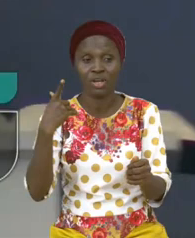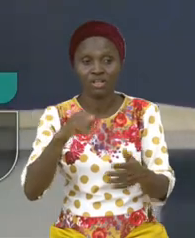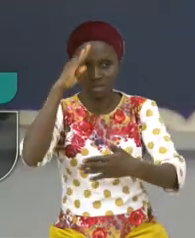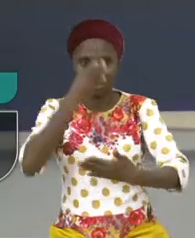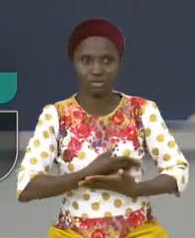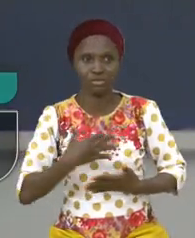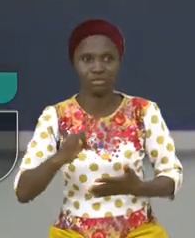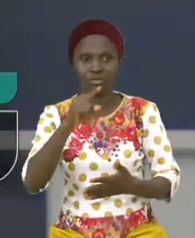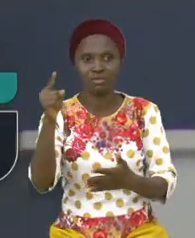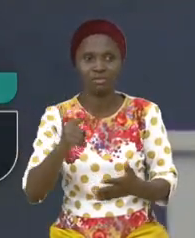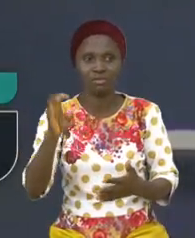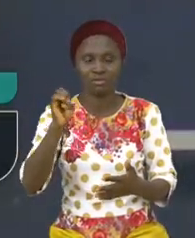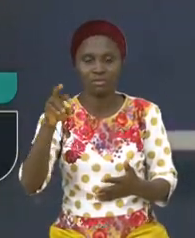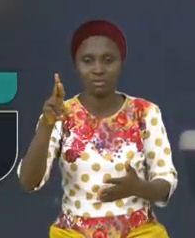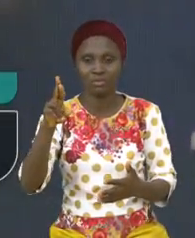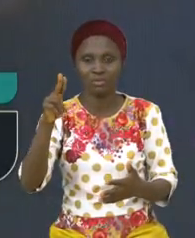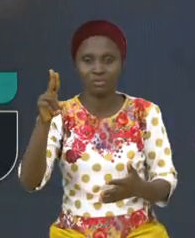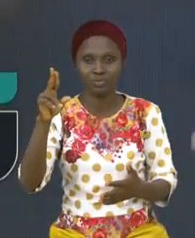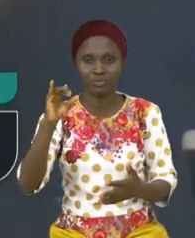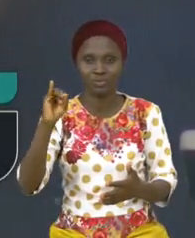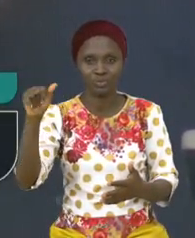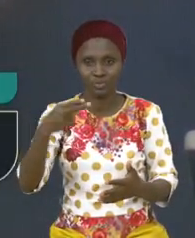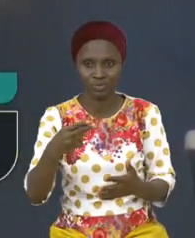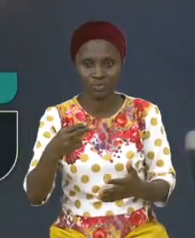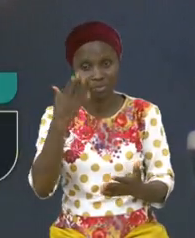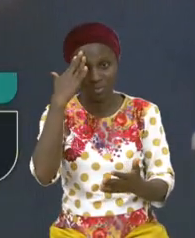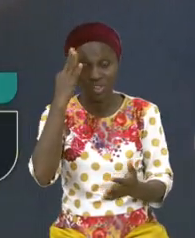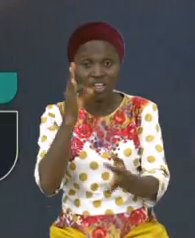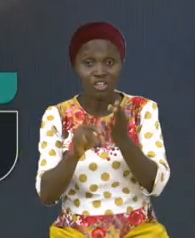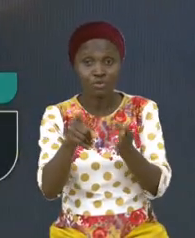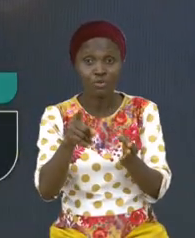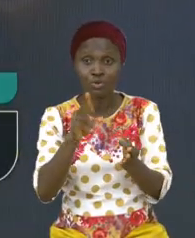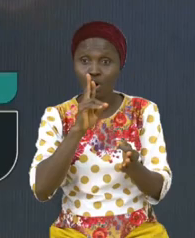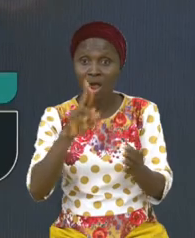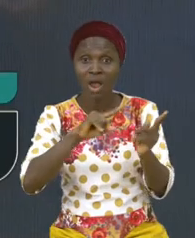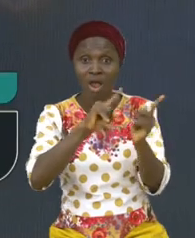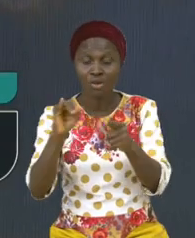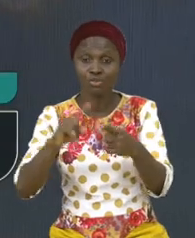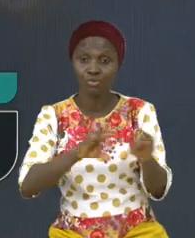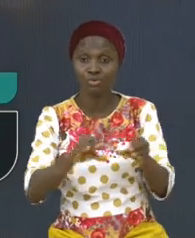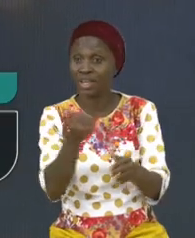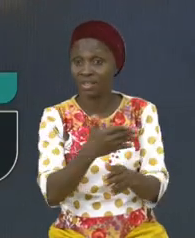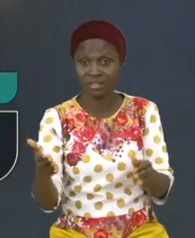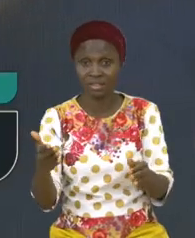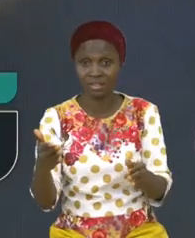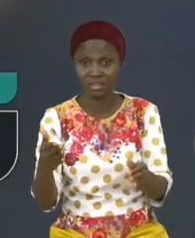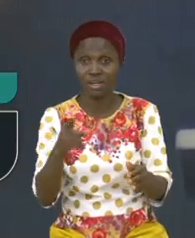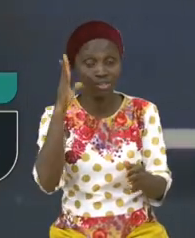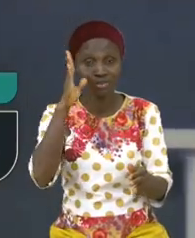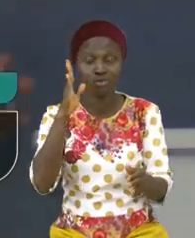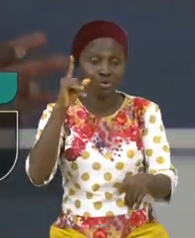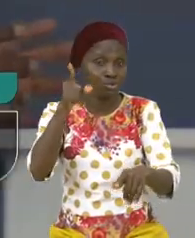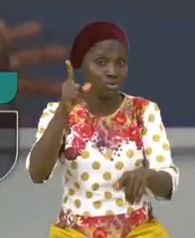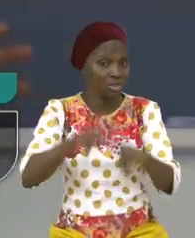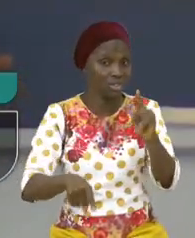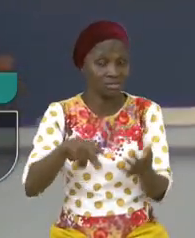do anything, you cannot stay a lone ranger. You have to